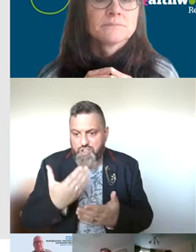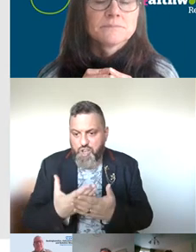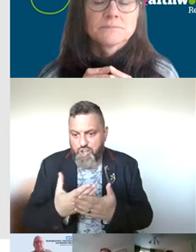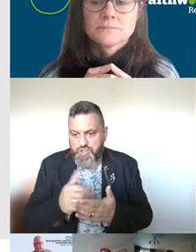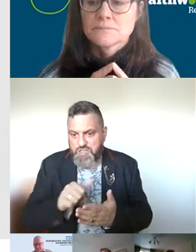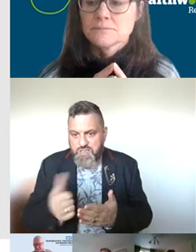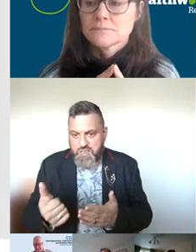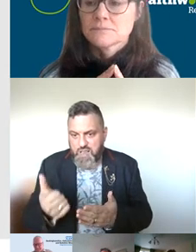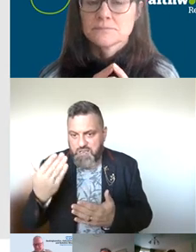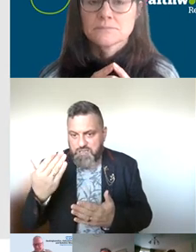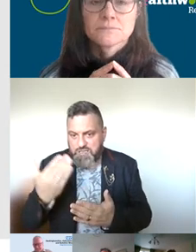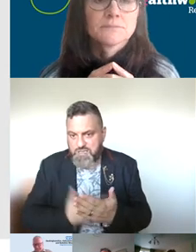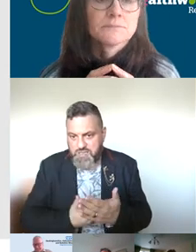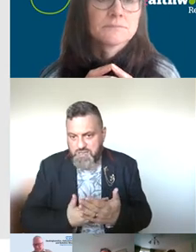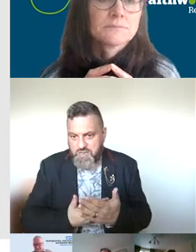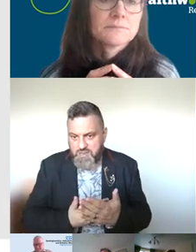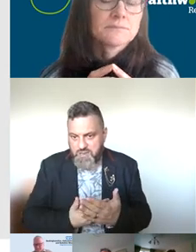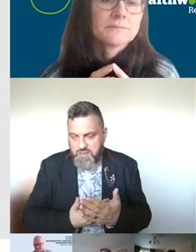There we go.